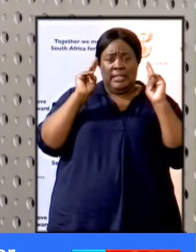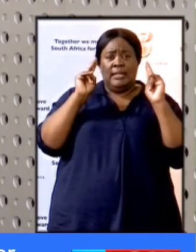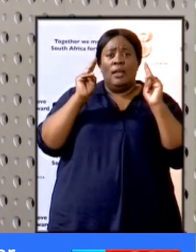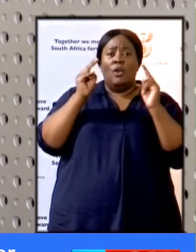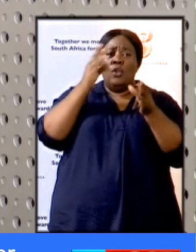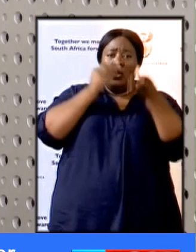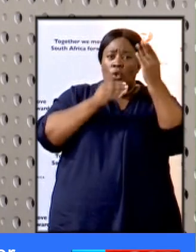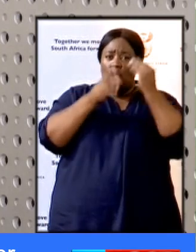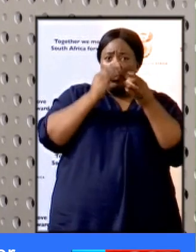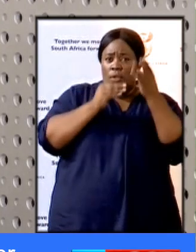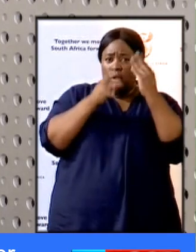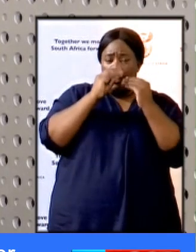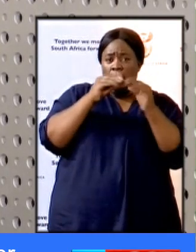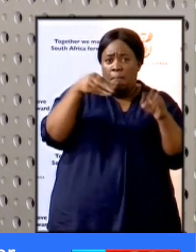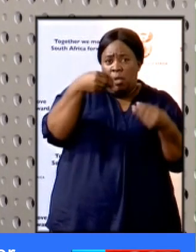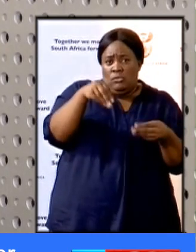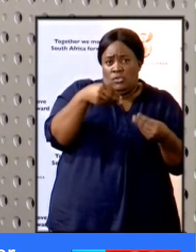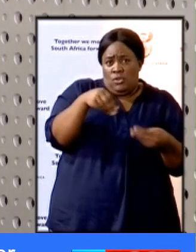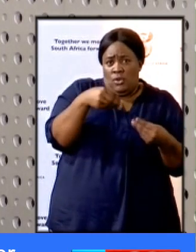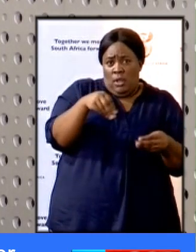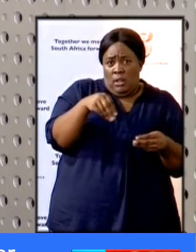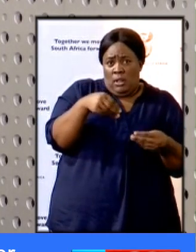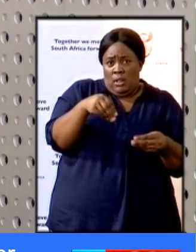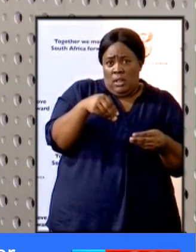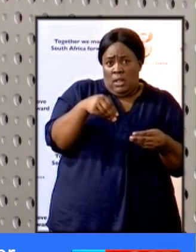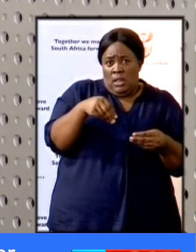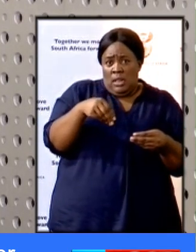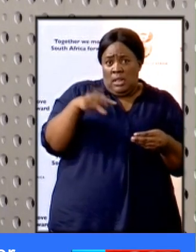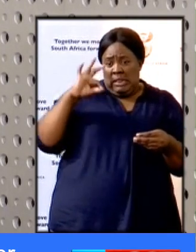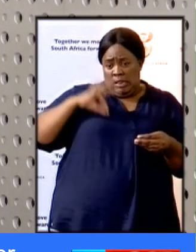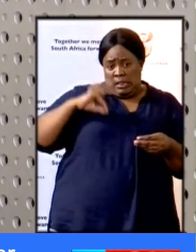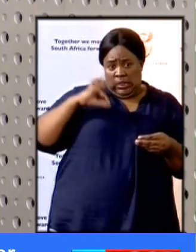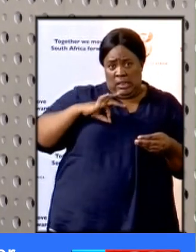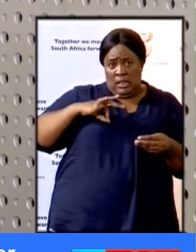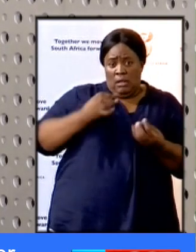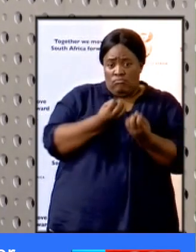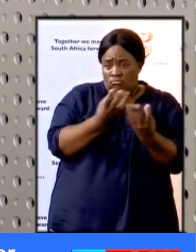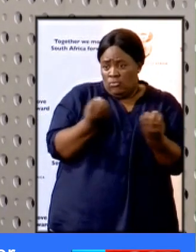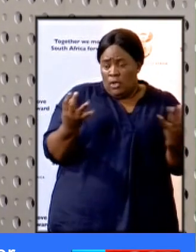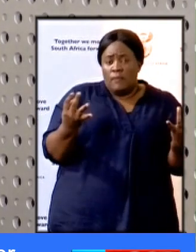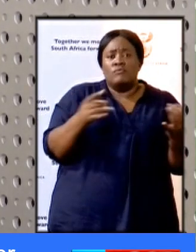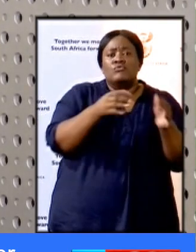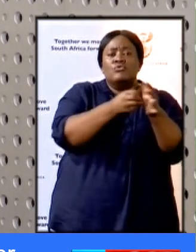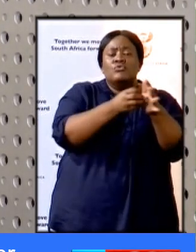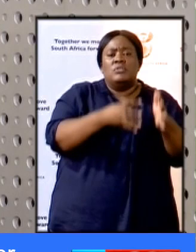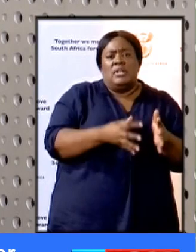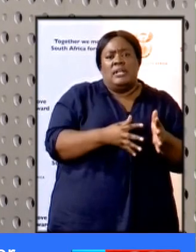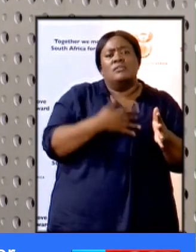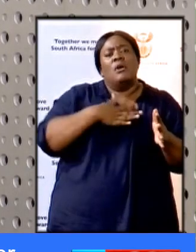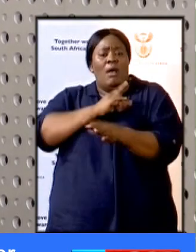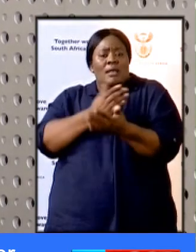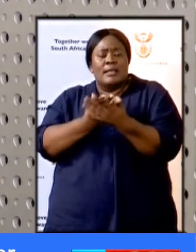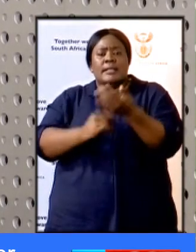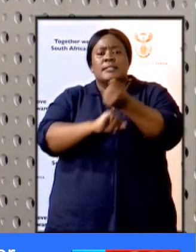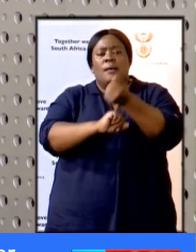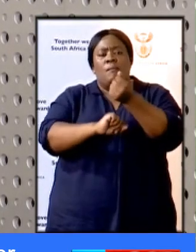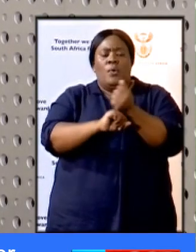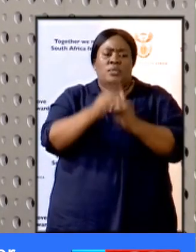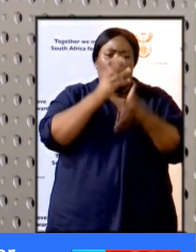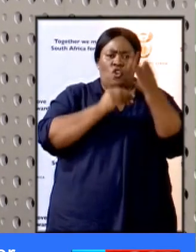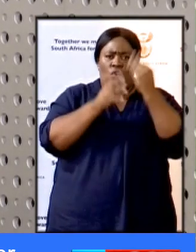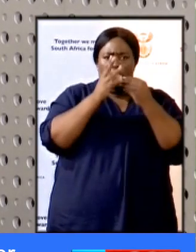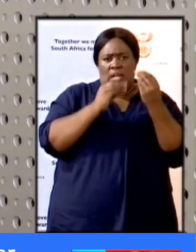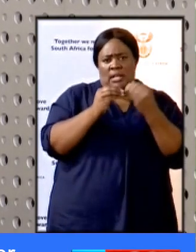materials allowances to their NSFAS-supported students, I would like to urge our support their learning during this